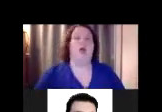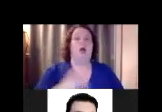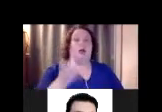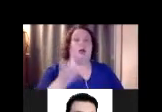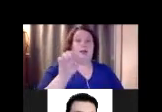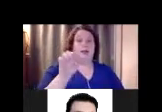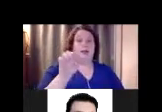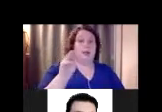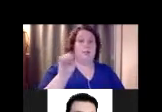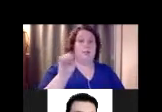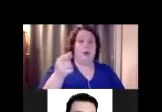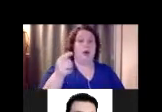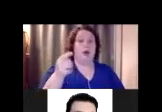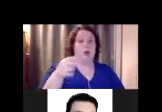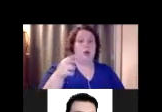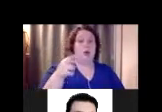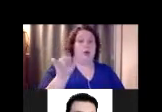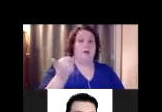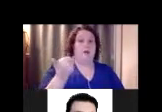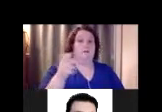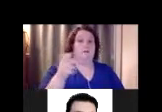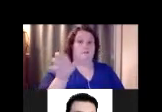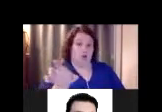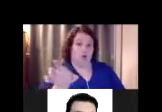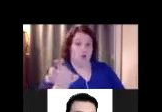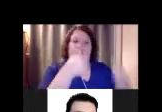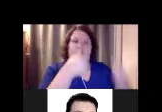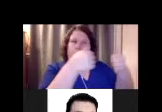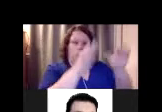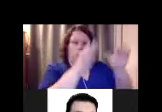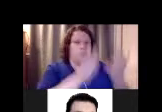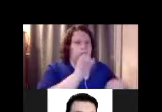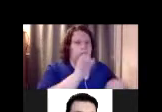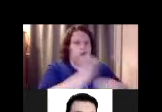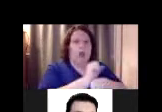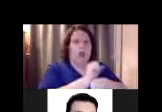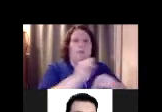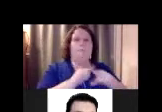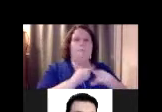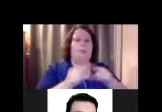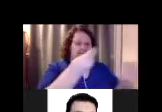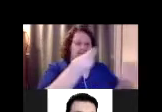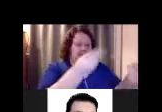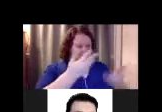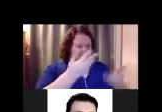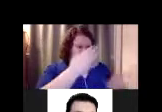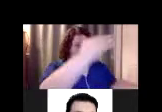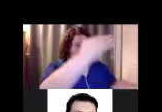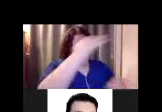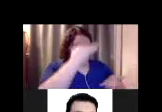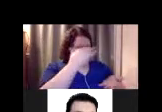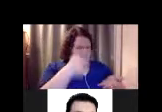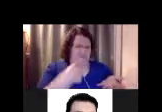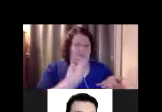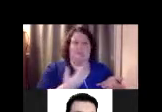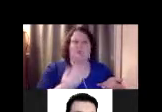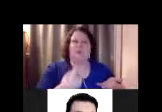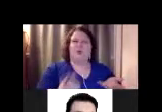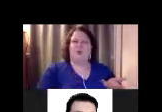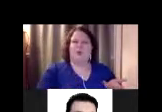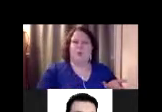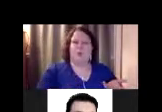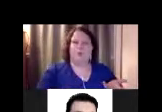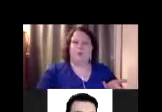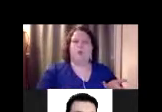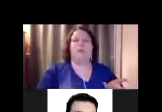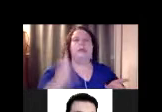I'm sort of thinking, okay, like, so what's the big story here? And it seems like the big story is that things are incredibly competitive in the market